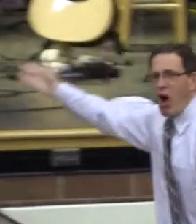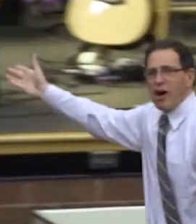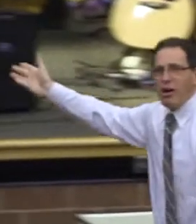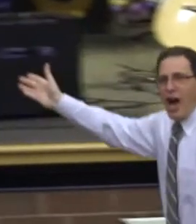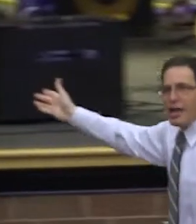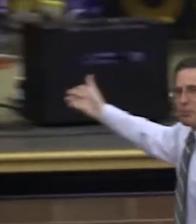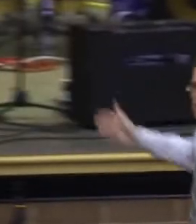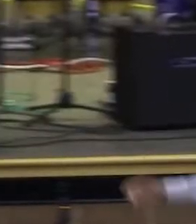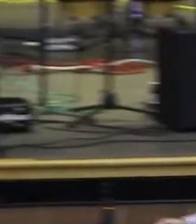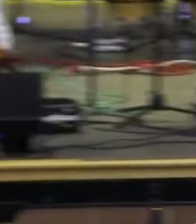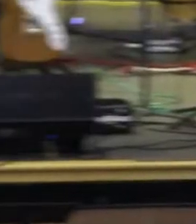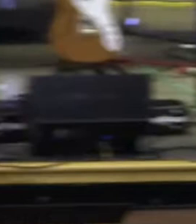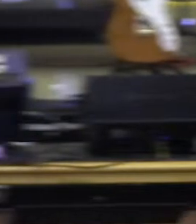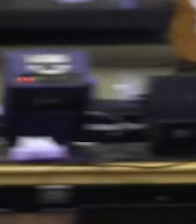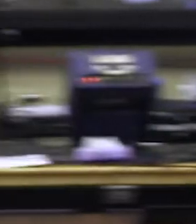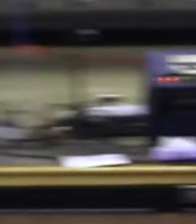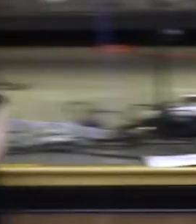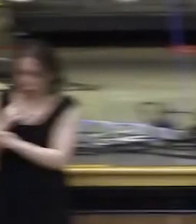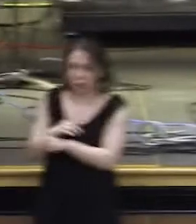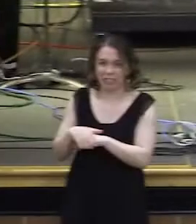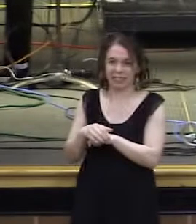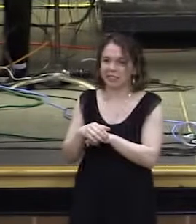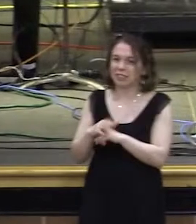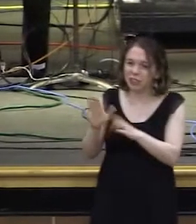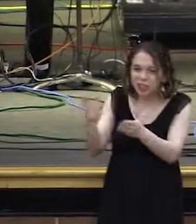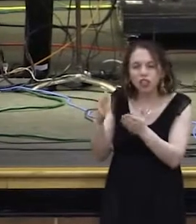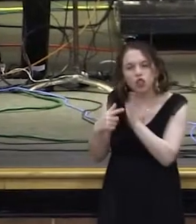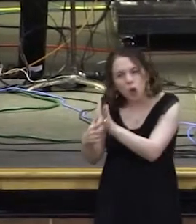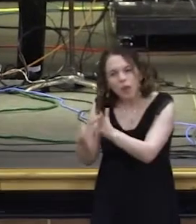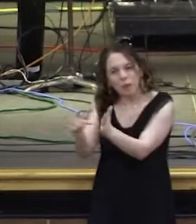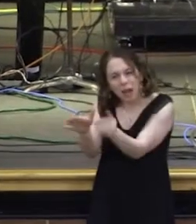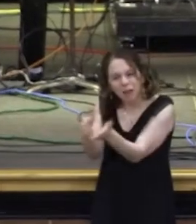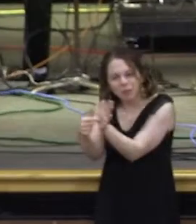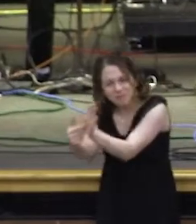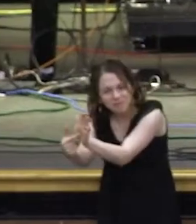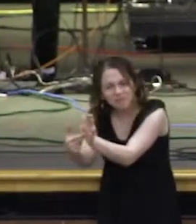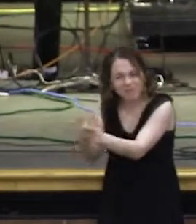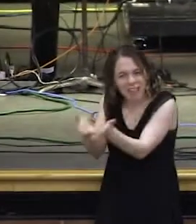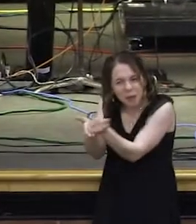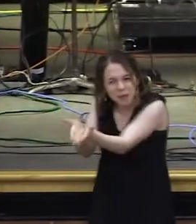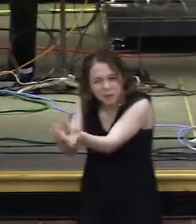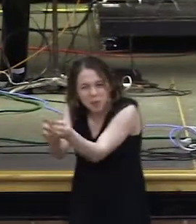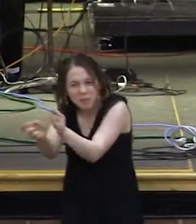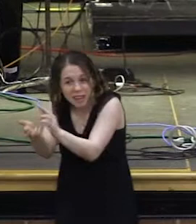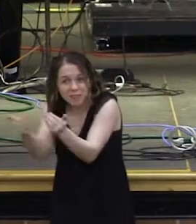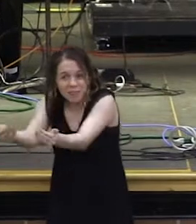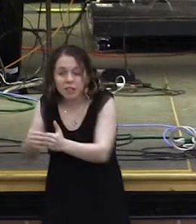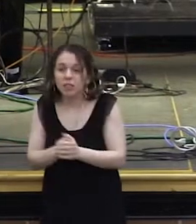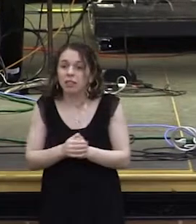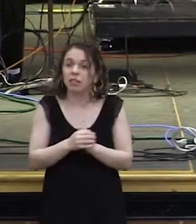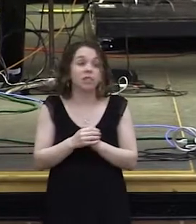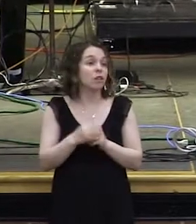brother car I appreciate you as a worship leader and I I know you for years personally okay and you know were the same